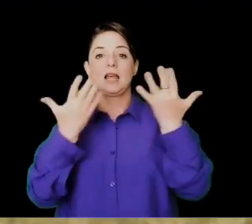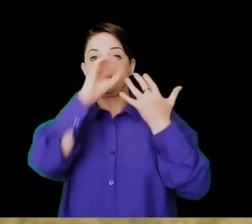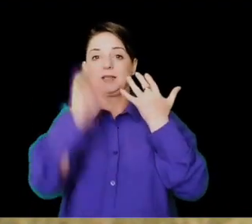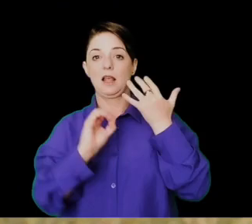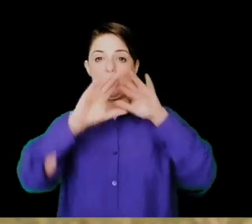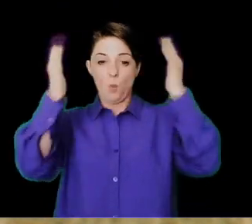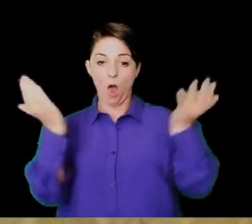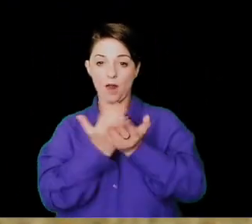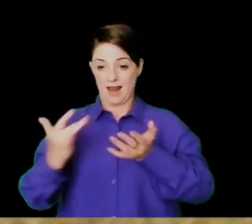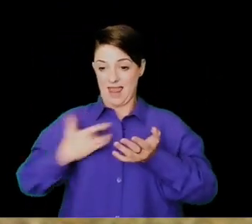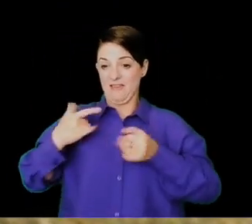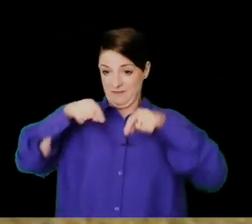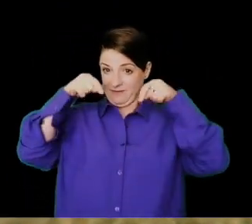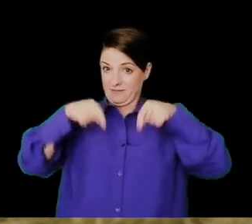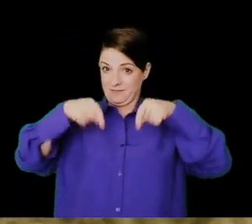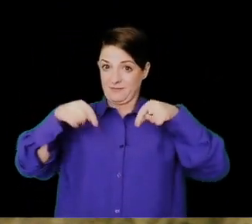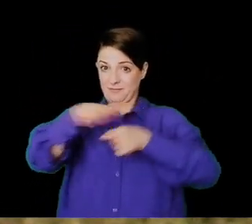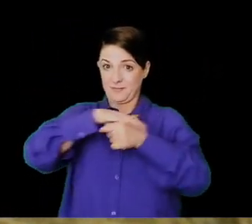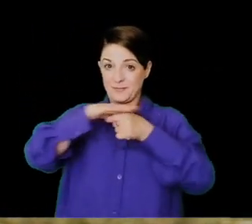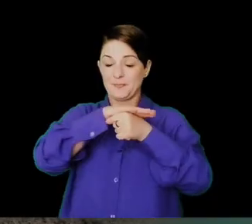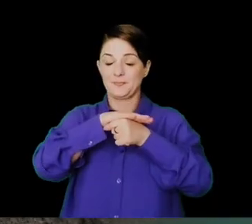world's population.